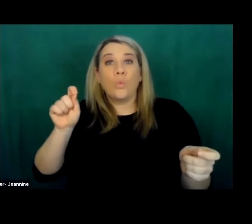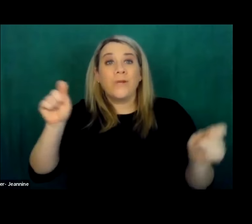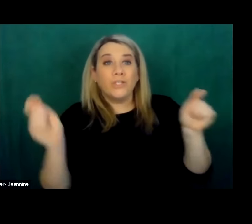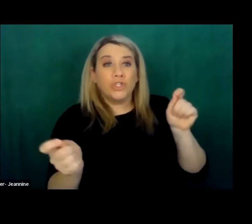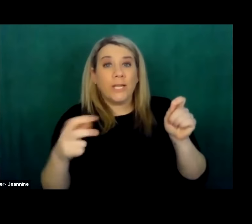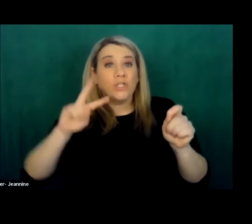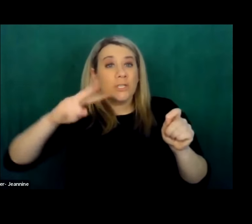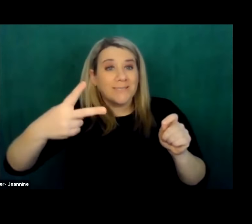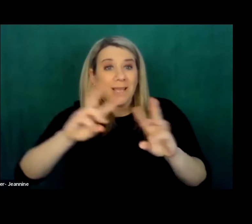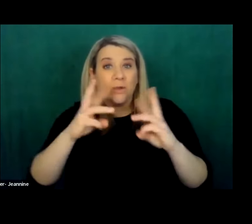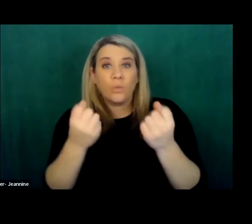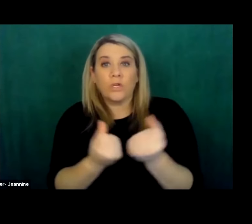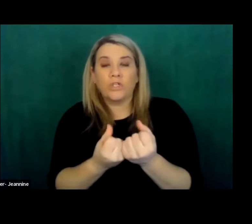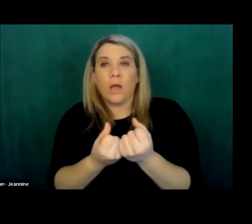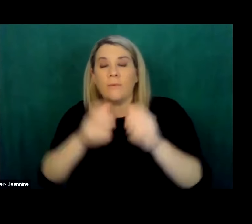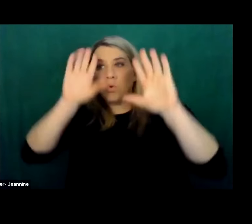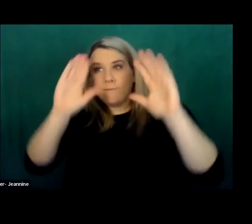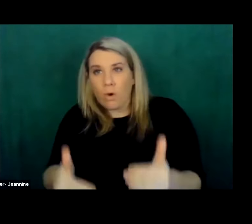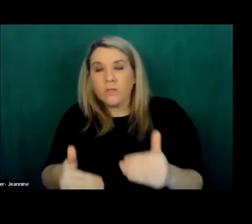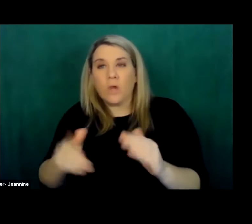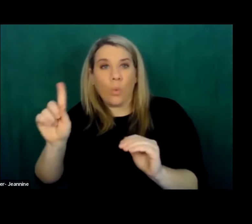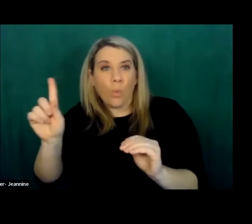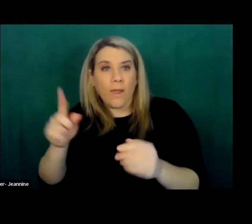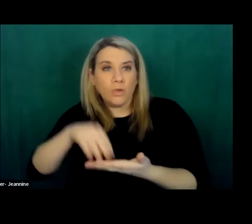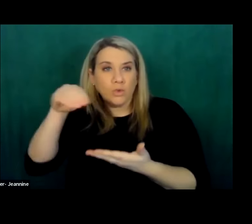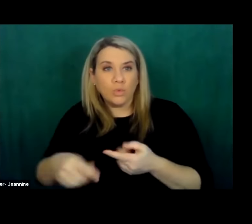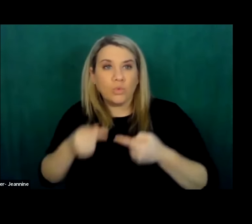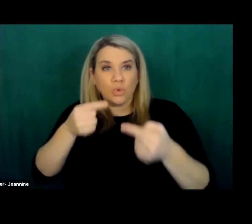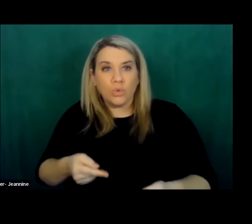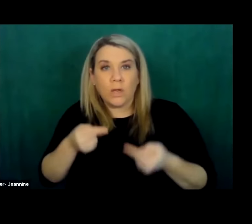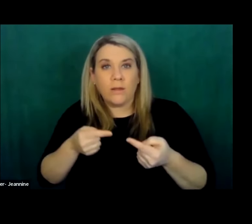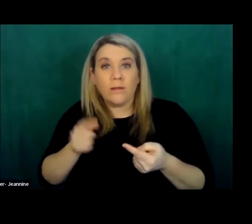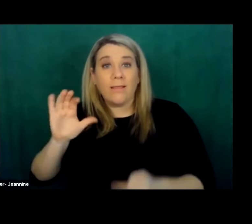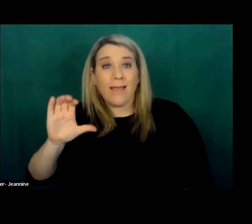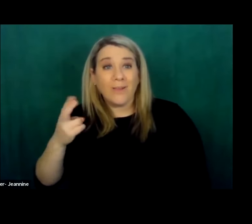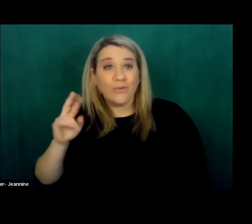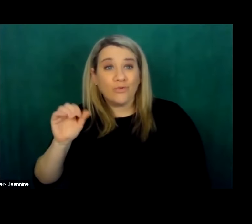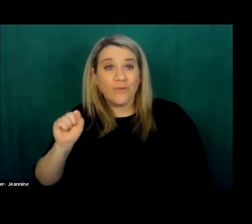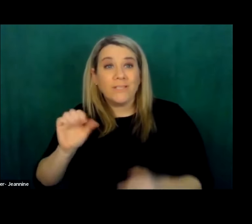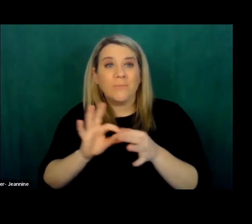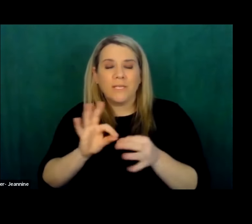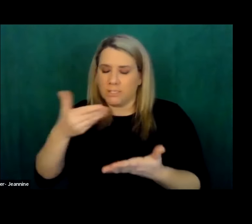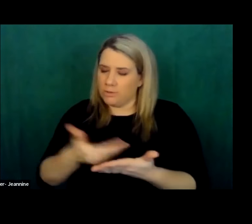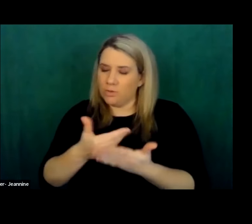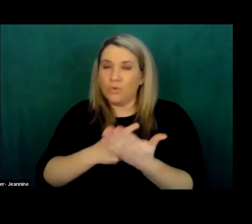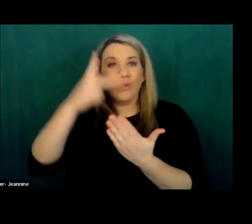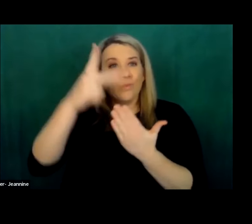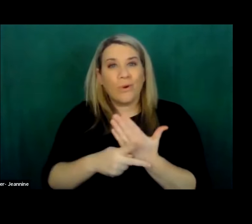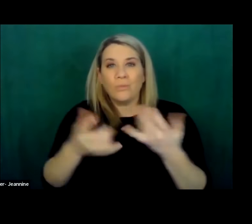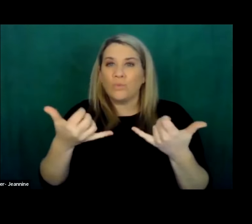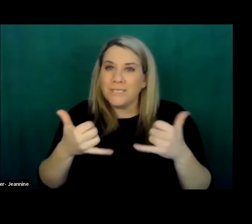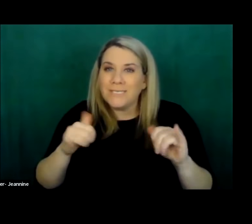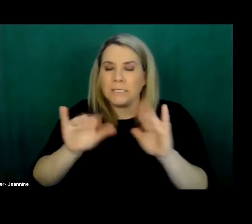more heavily on what students are struggling with. So as Chris said, we're a new program. We're still developing our